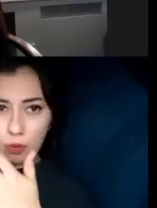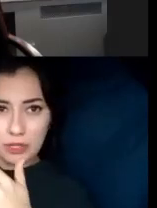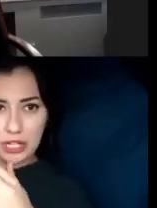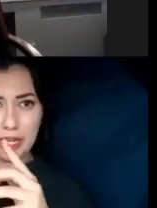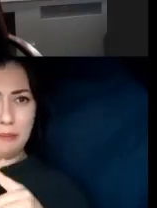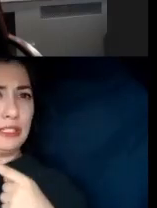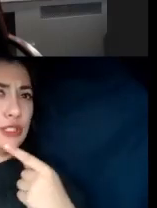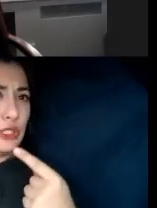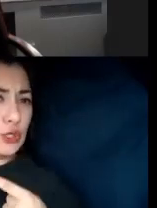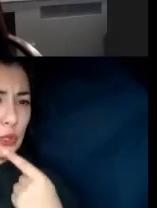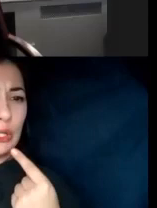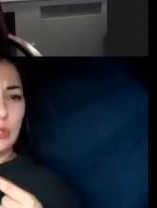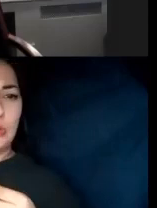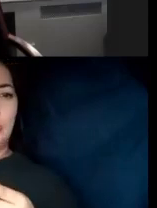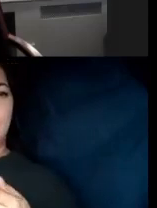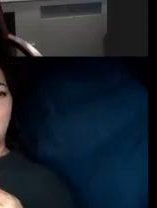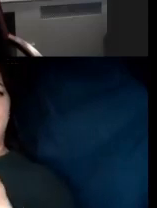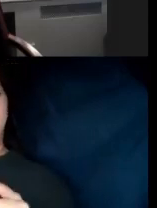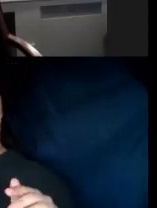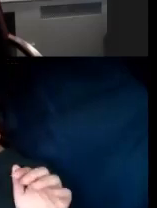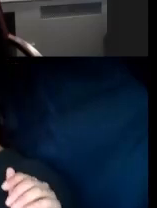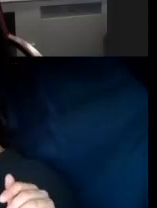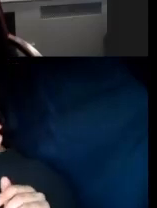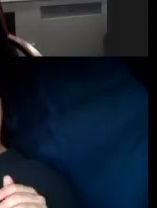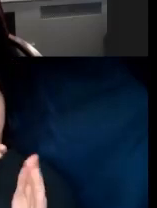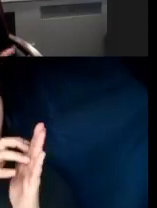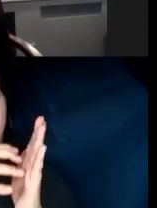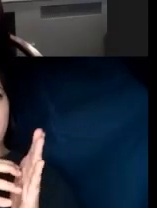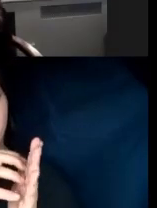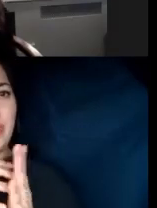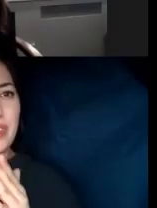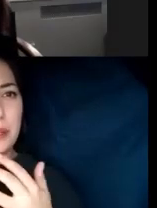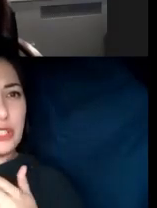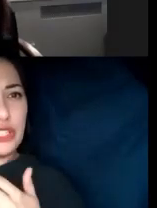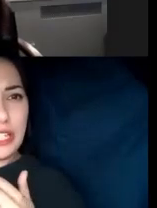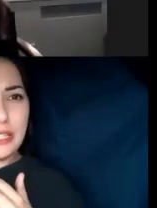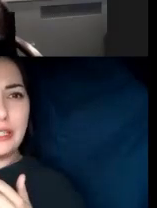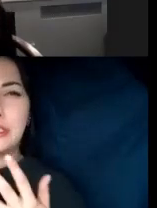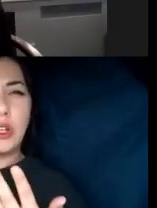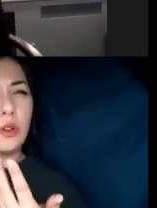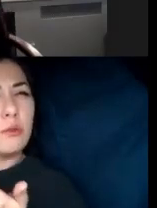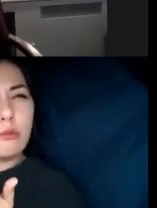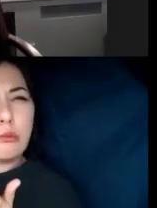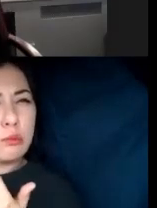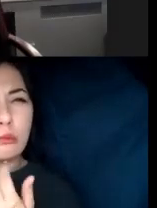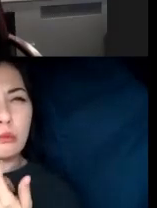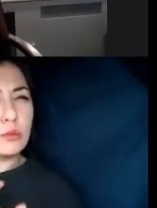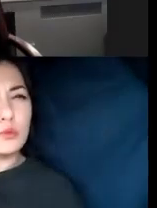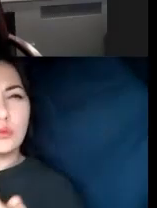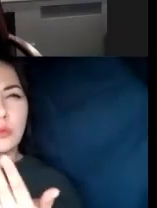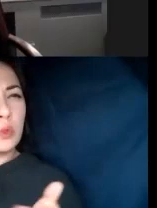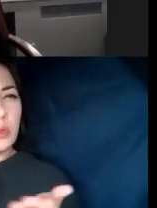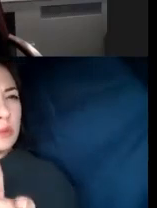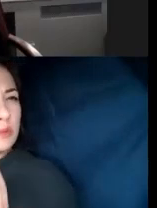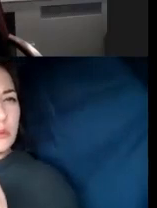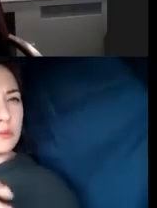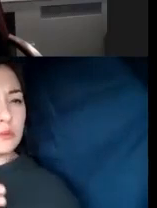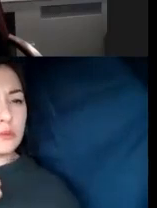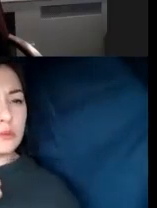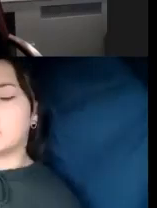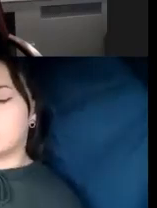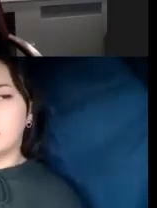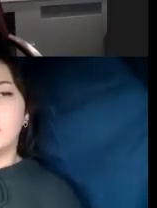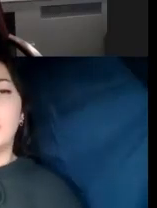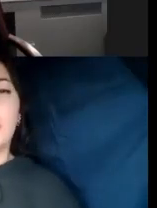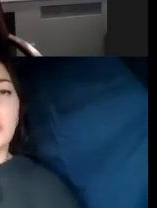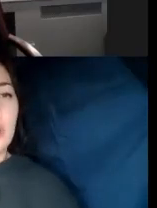how far should we go on that? Well, I think, first and foremost, you want to check to make sure that it's plugged